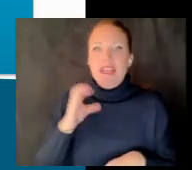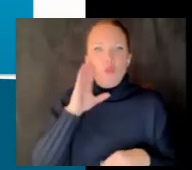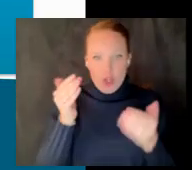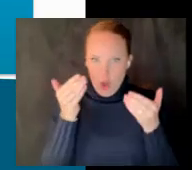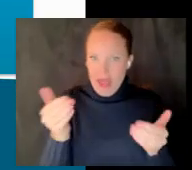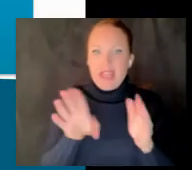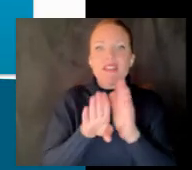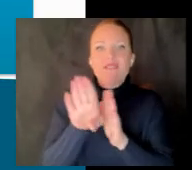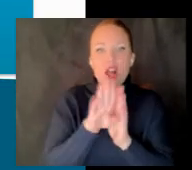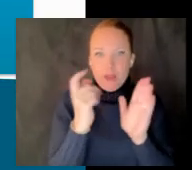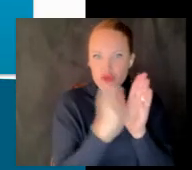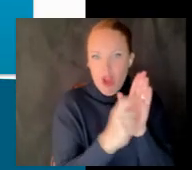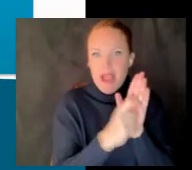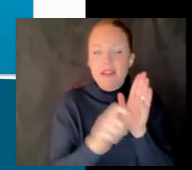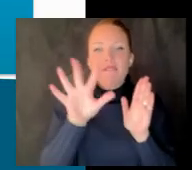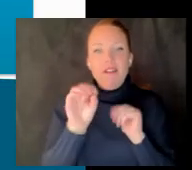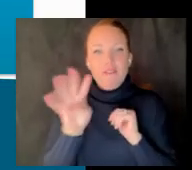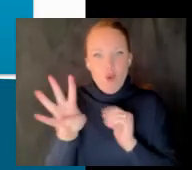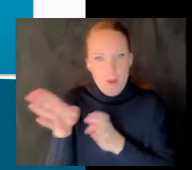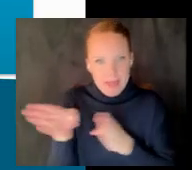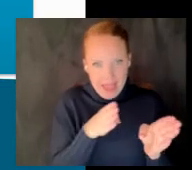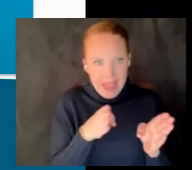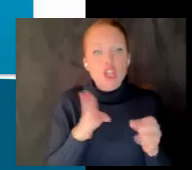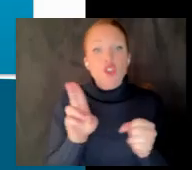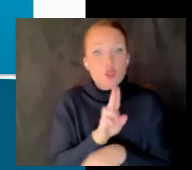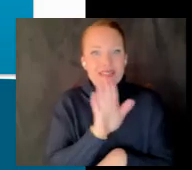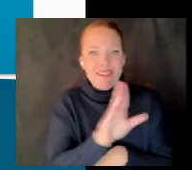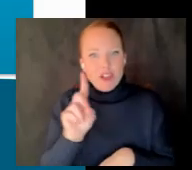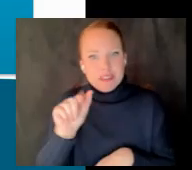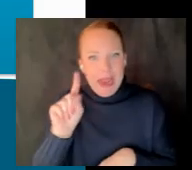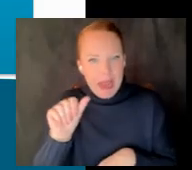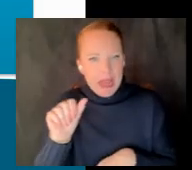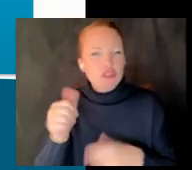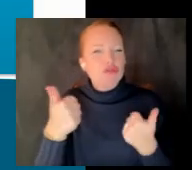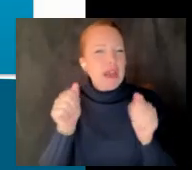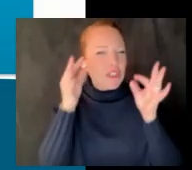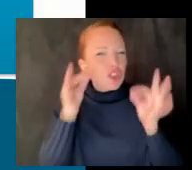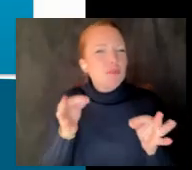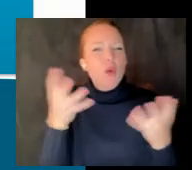504 plan using data to determine appropriate accommodations for Luke.